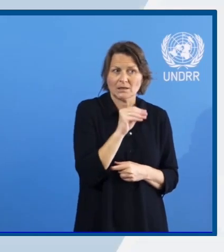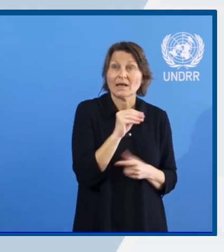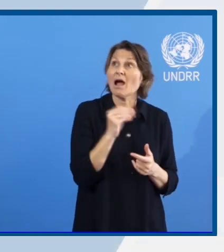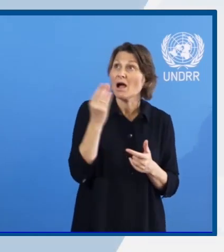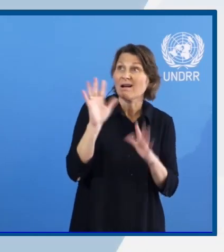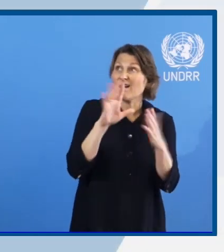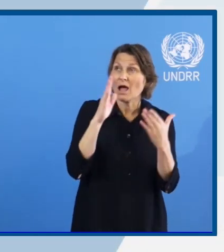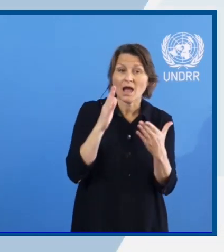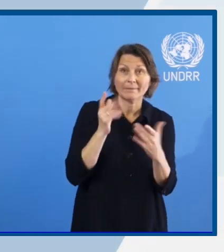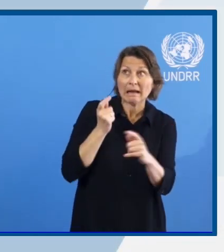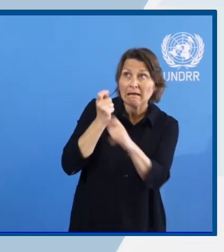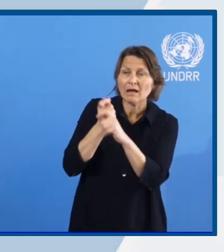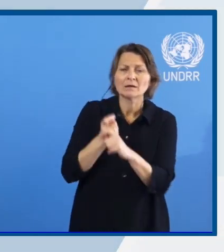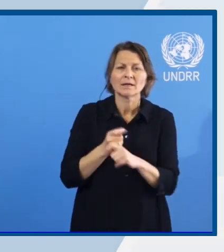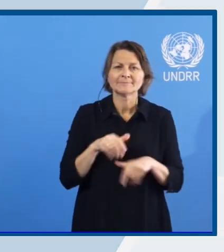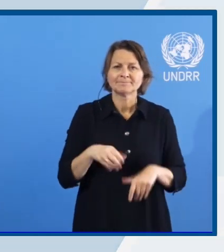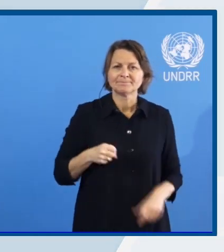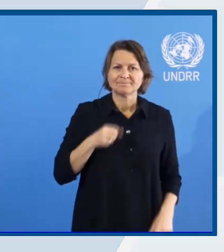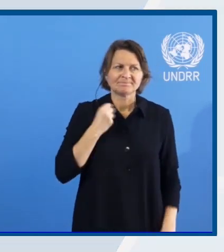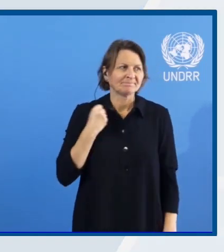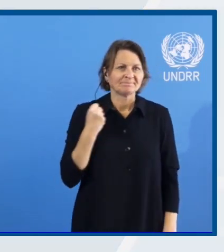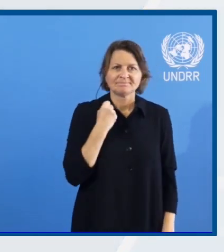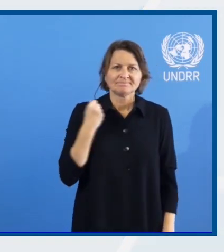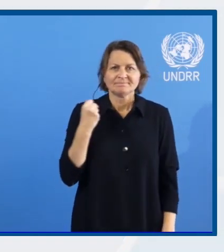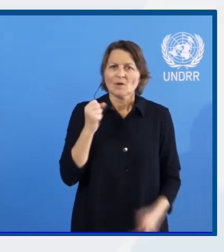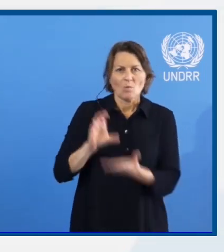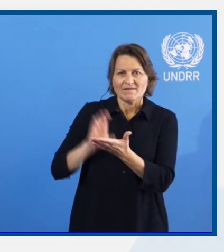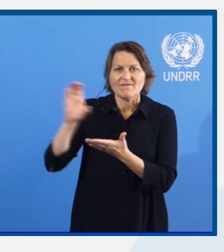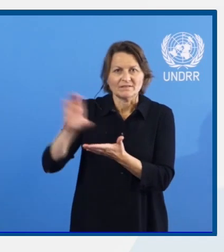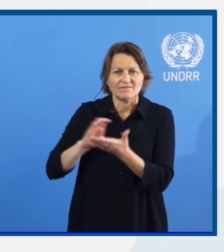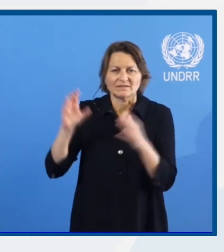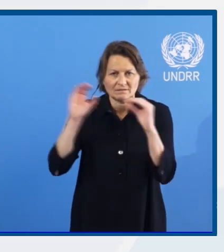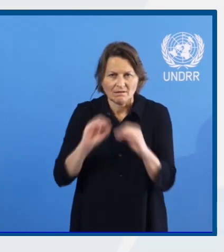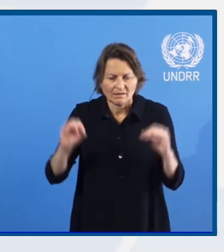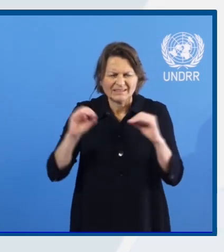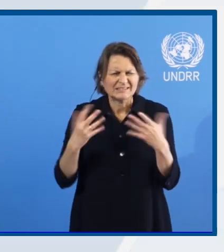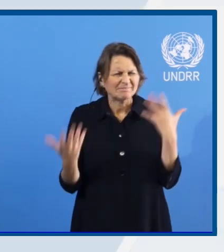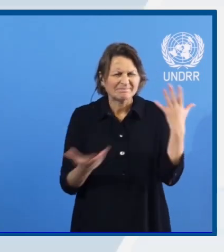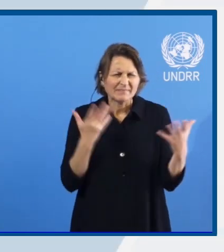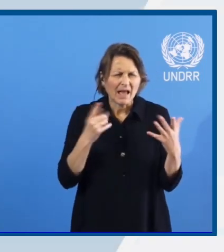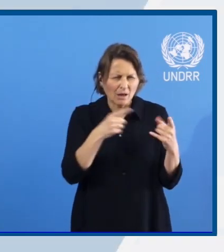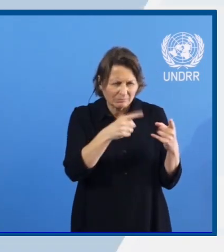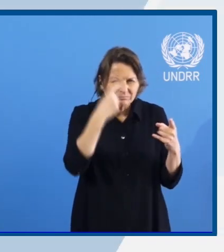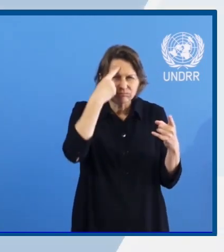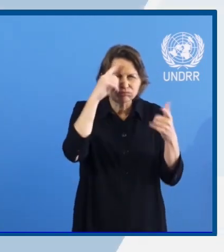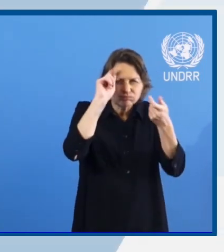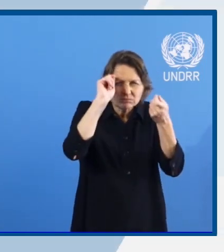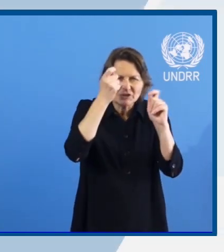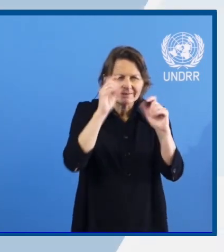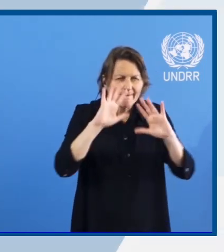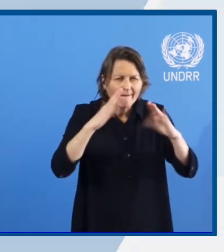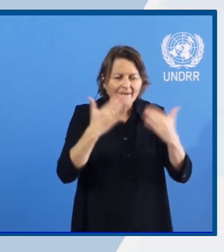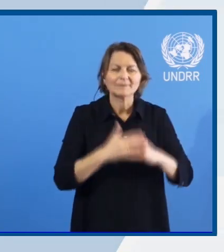climate adaptation and resilience. So the study revealed that the main barriers to private investment in climate